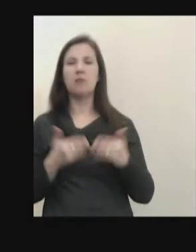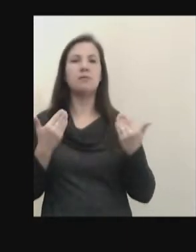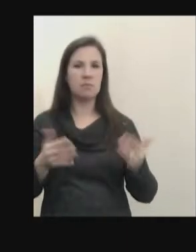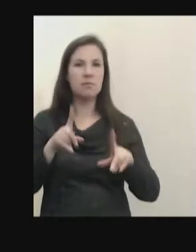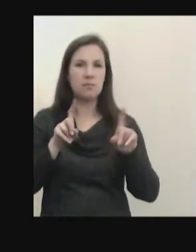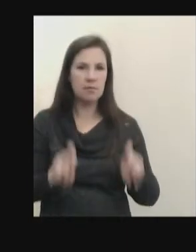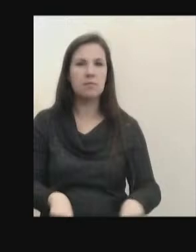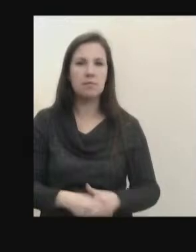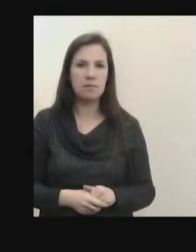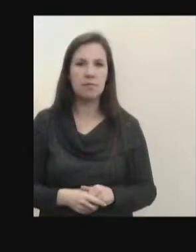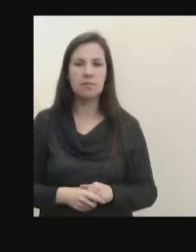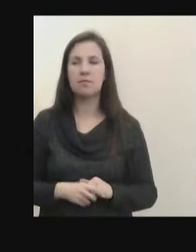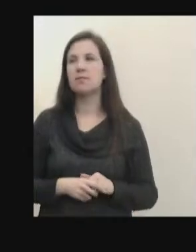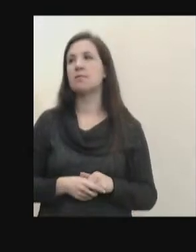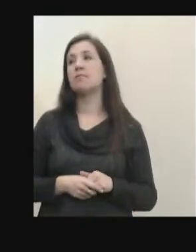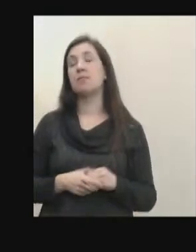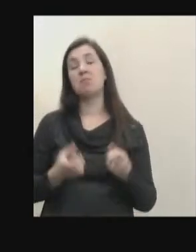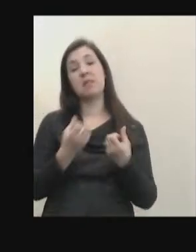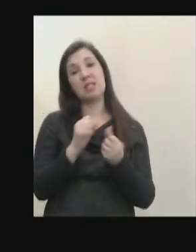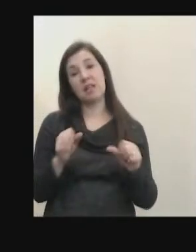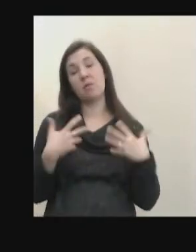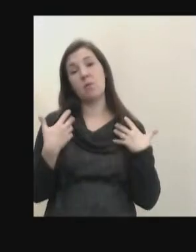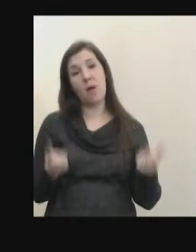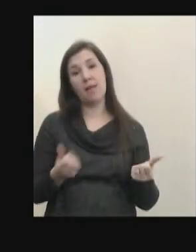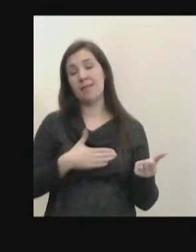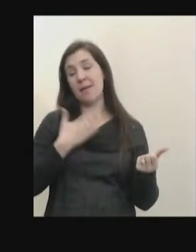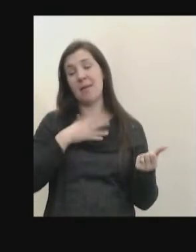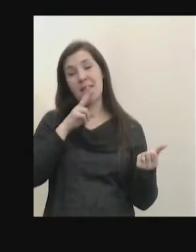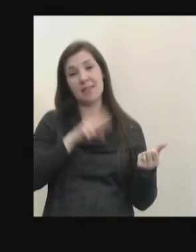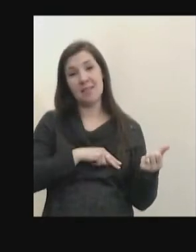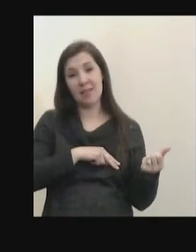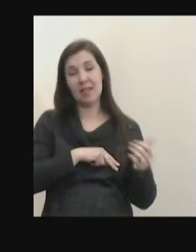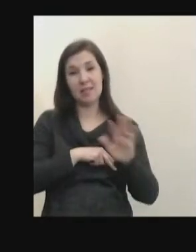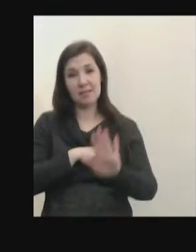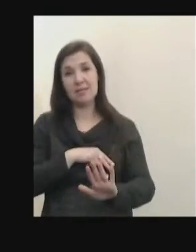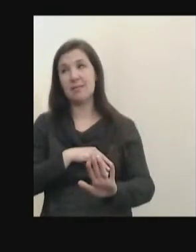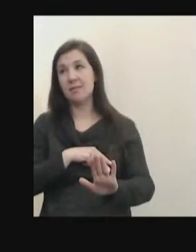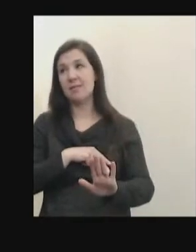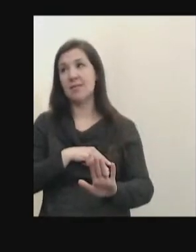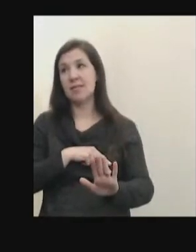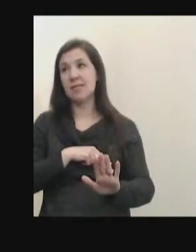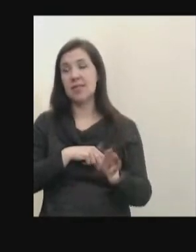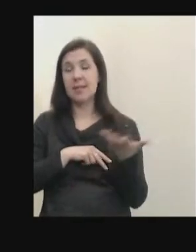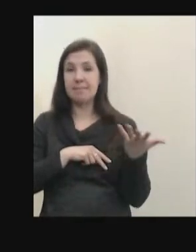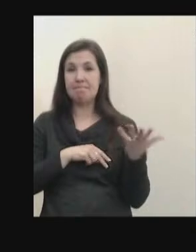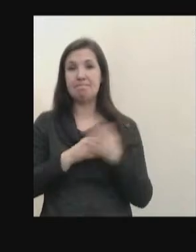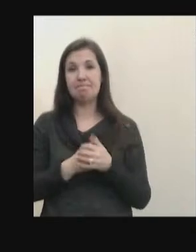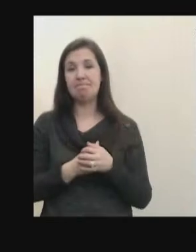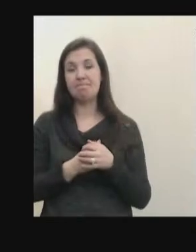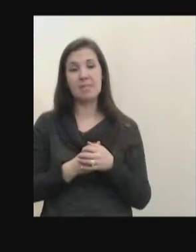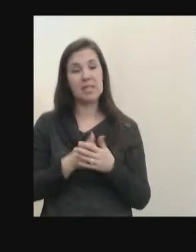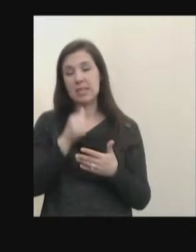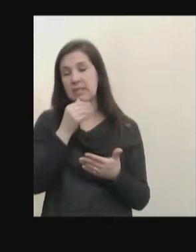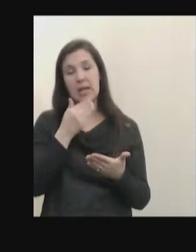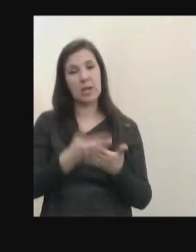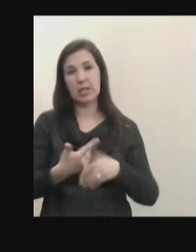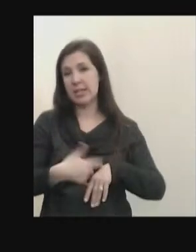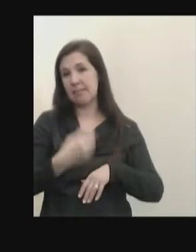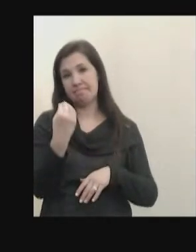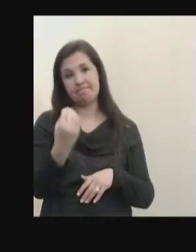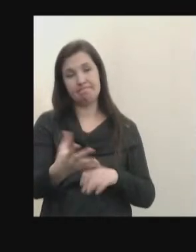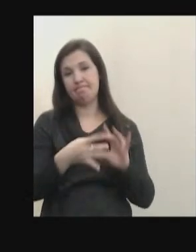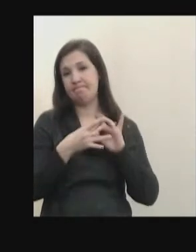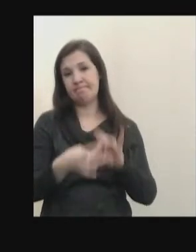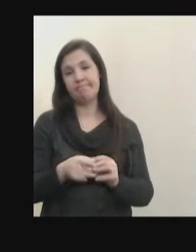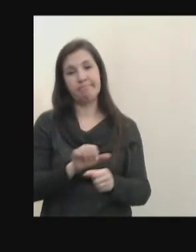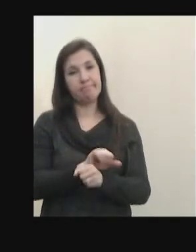and be safe and well, and have a very happy Thanksgiving. But no, it's not a good time out there as it pertains to COVID-19,